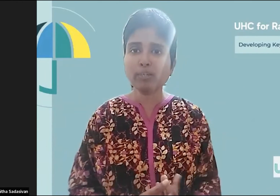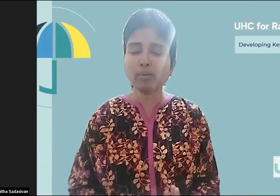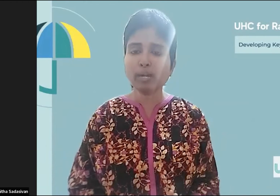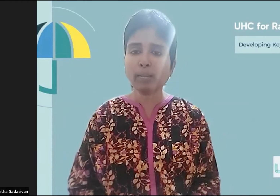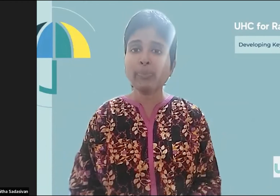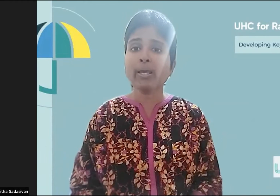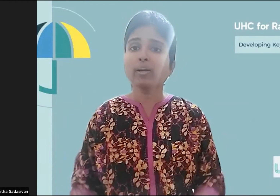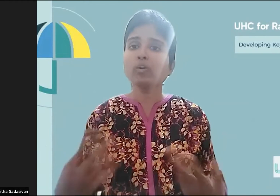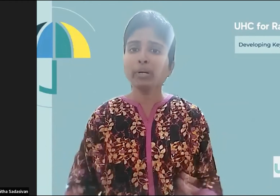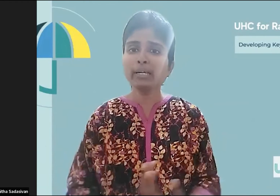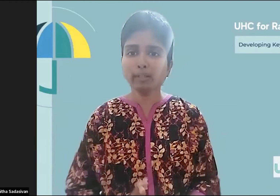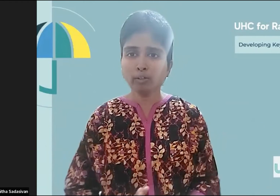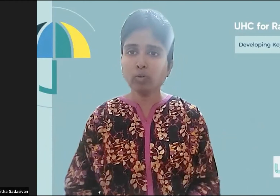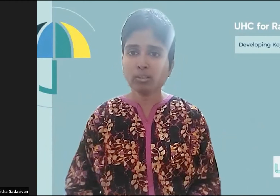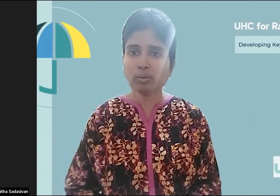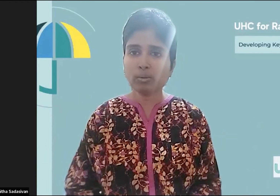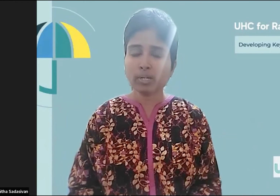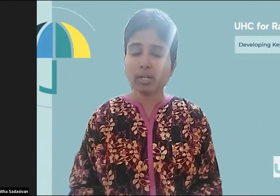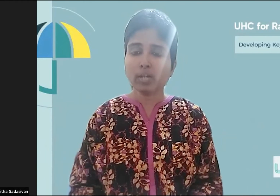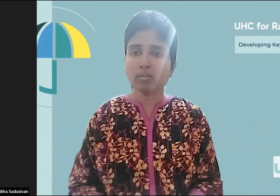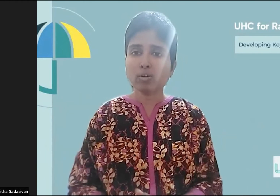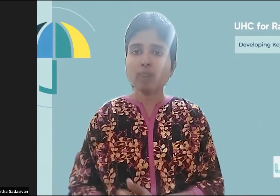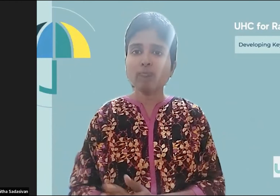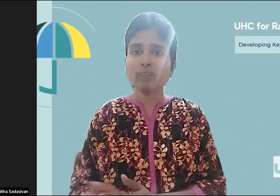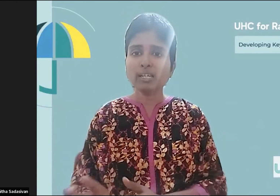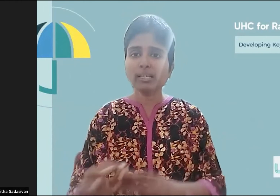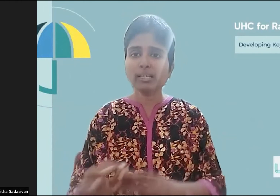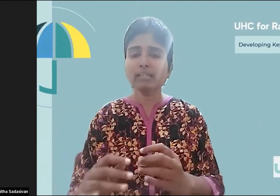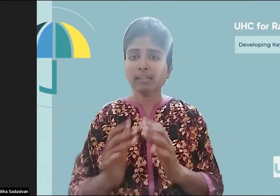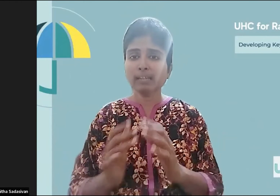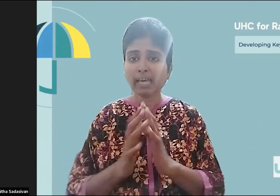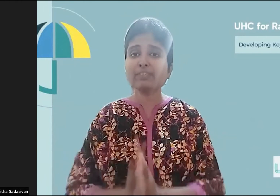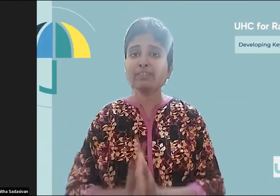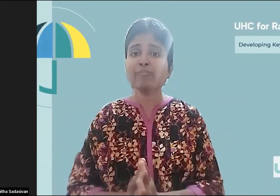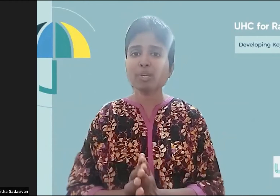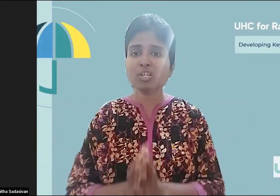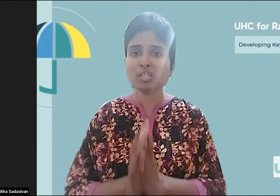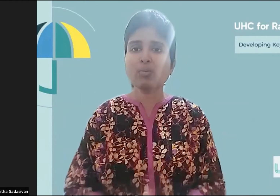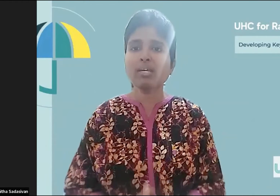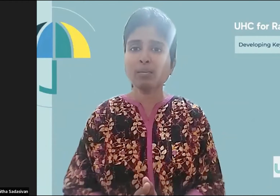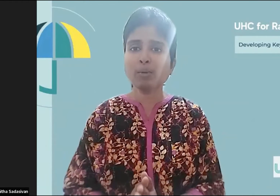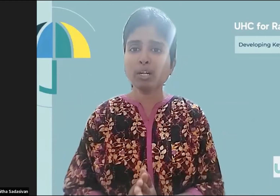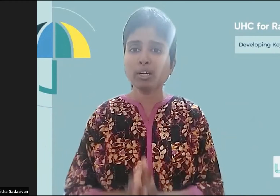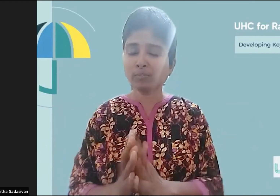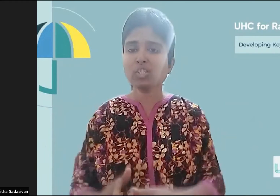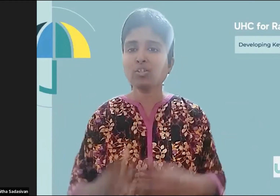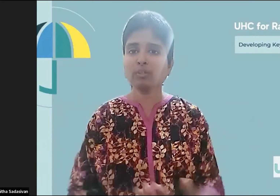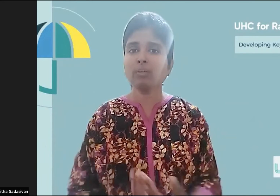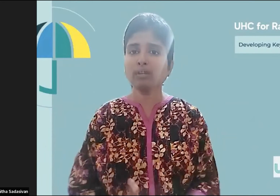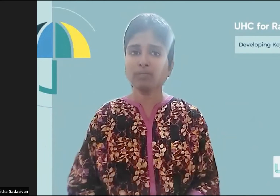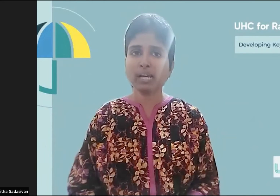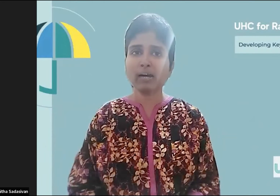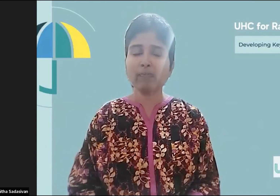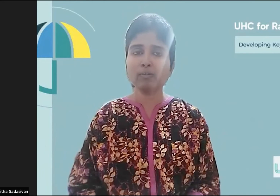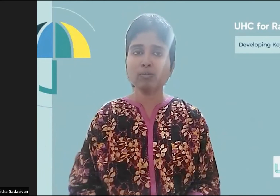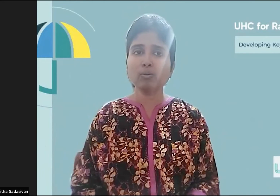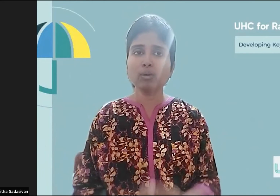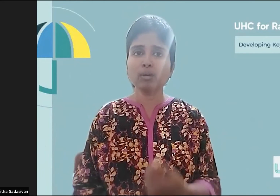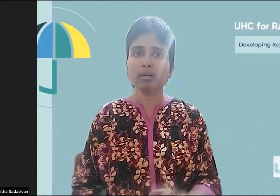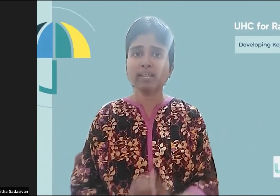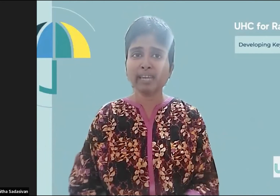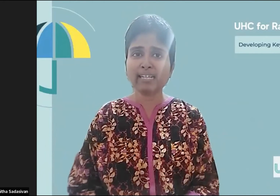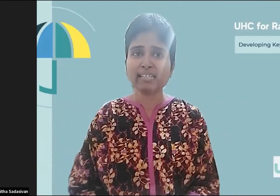particular program, nobody knows about it. So we need, the health information is very important, which we have